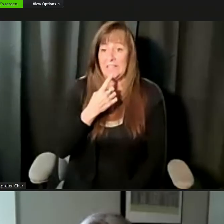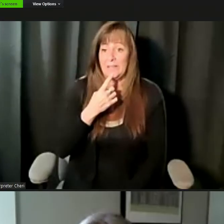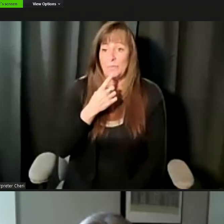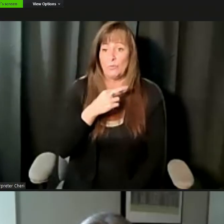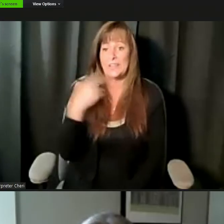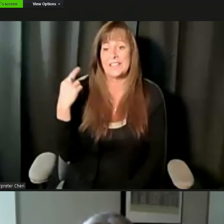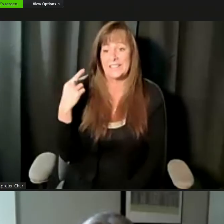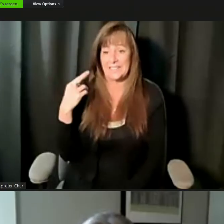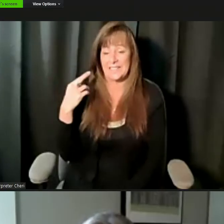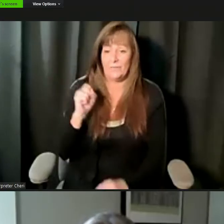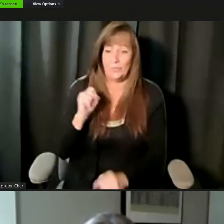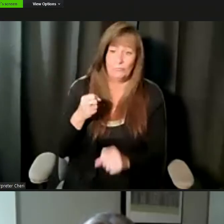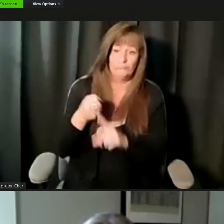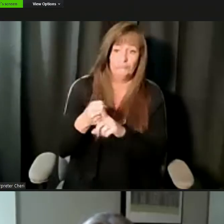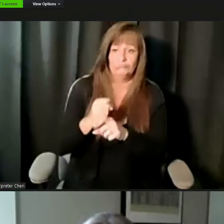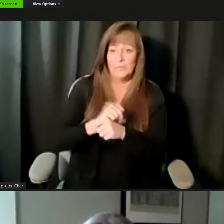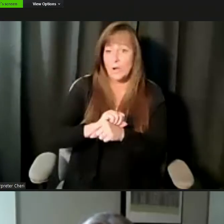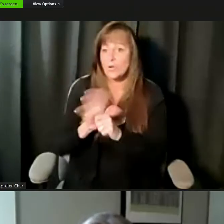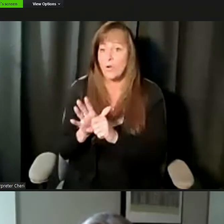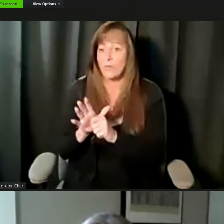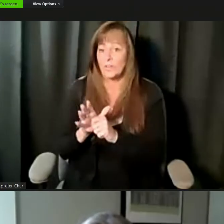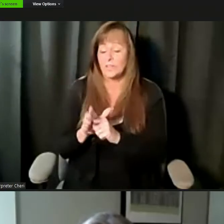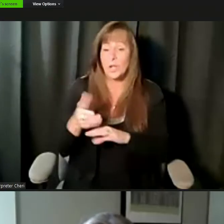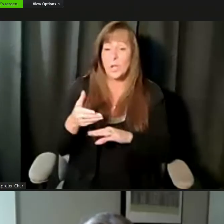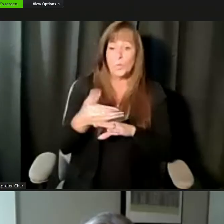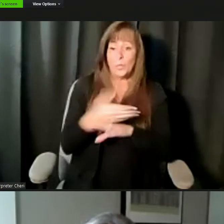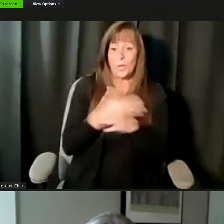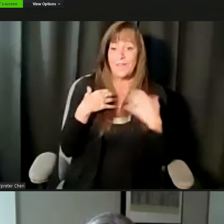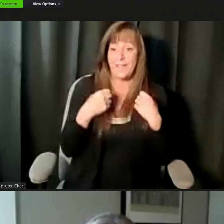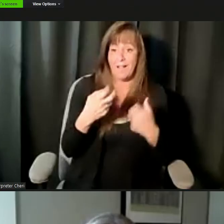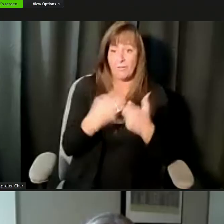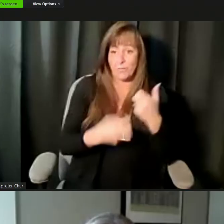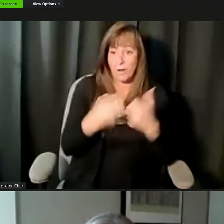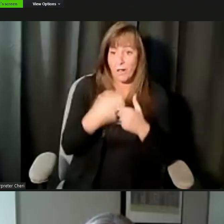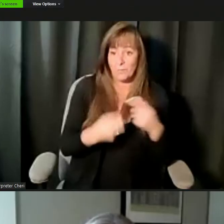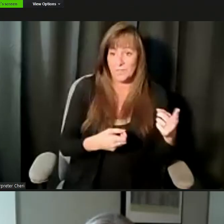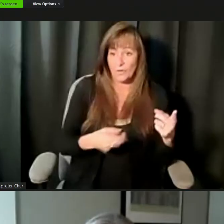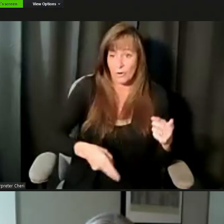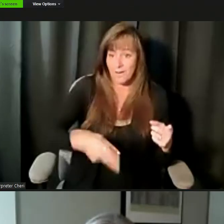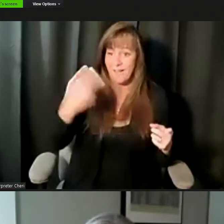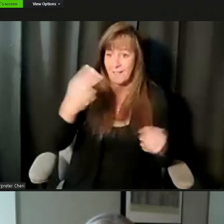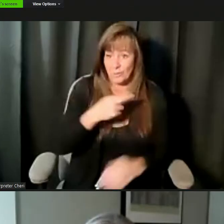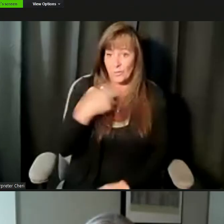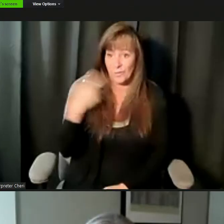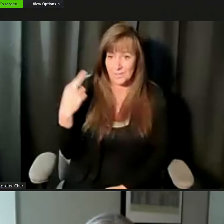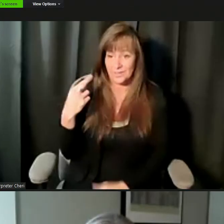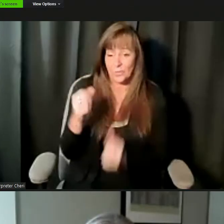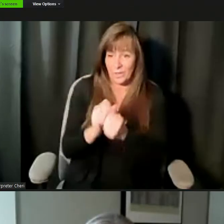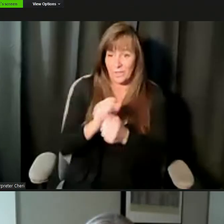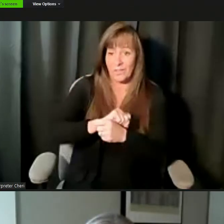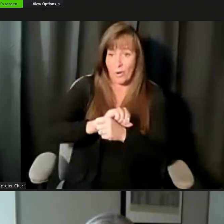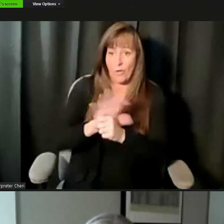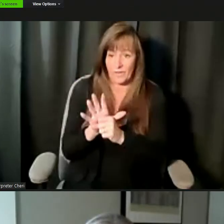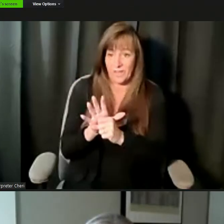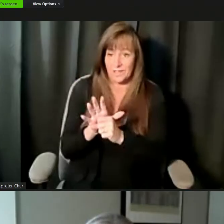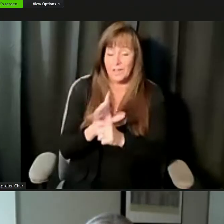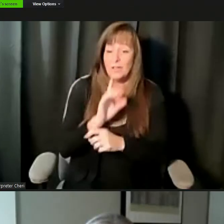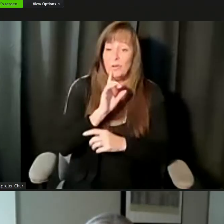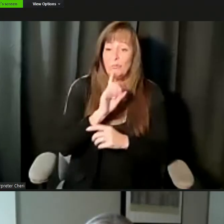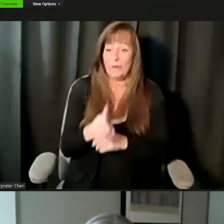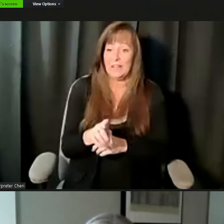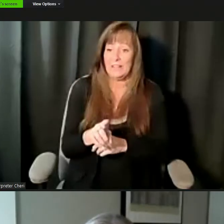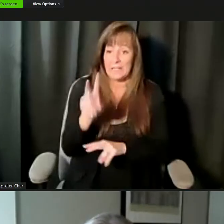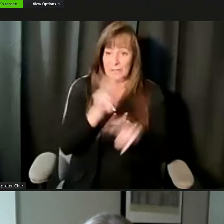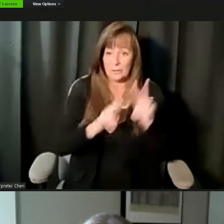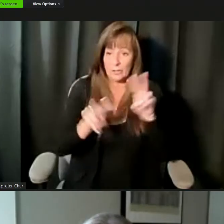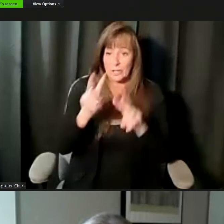have pre-existing conditions are at higher risk of bad outcomes from COVID. And then really looking at our frontline